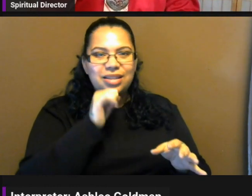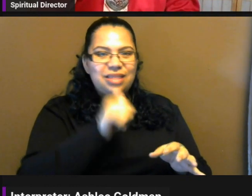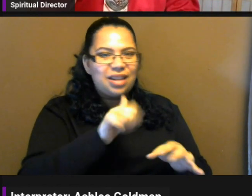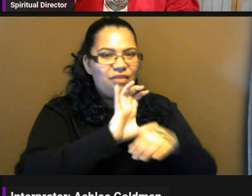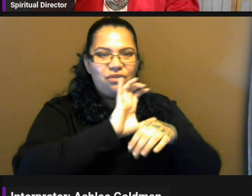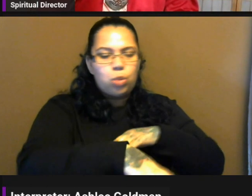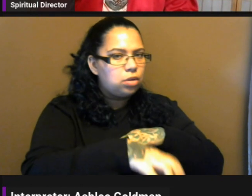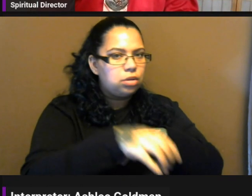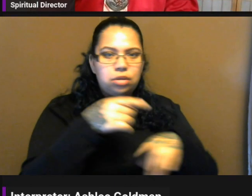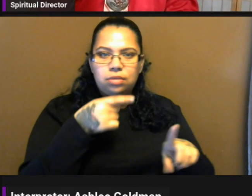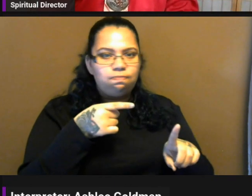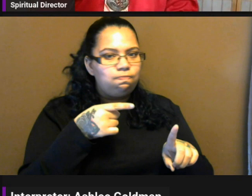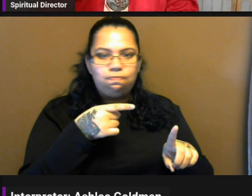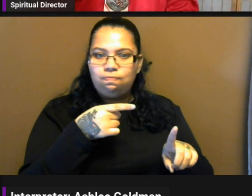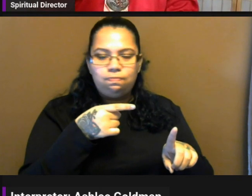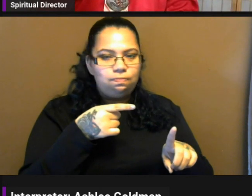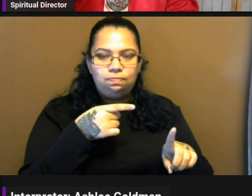force.